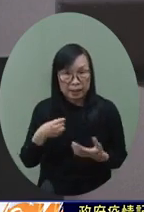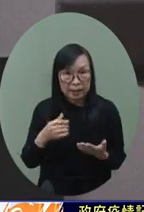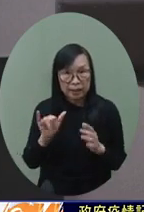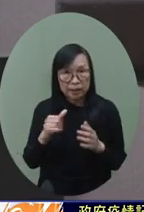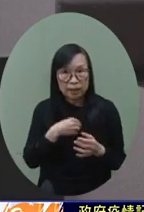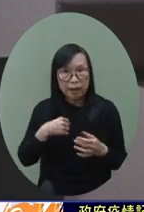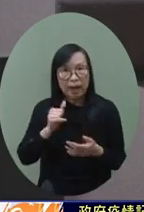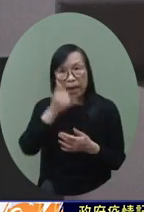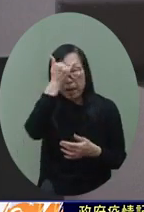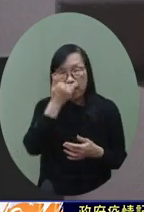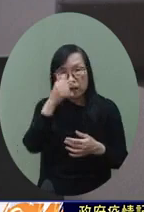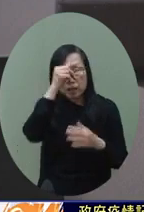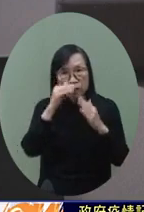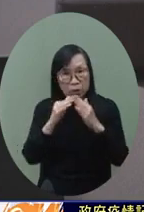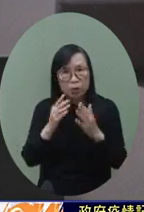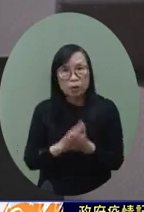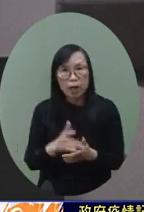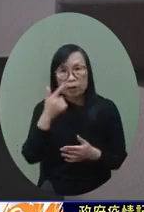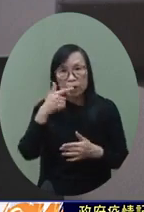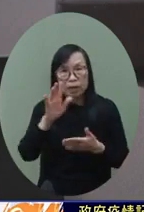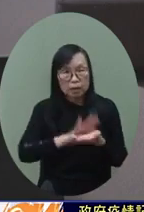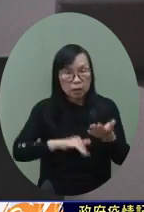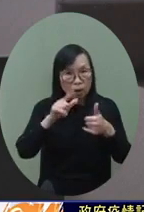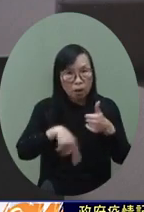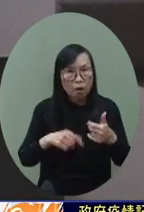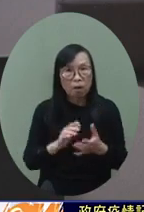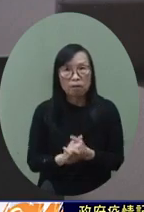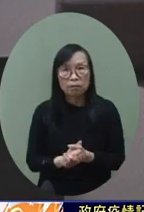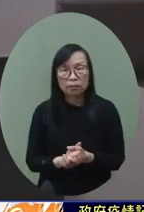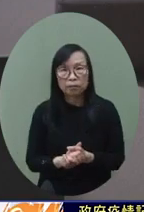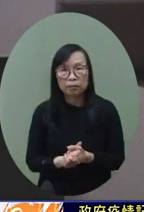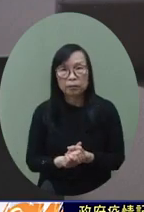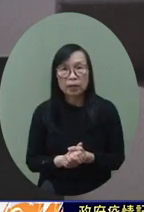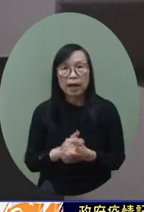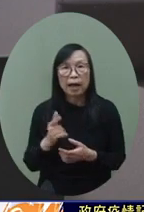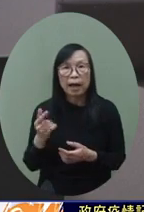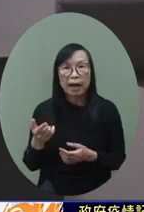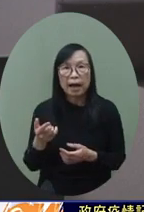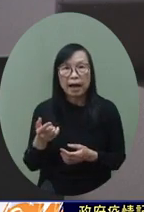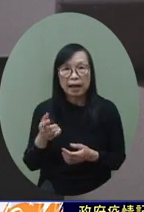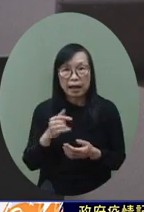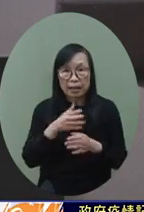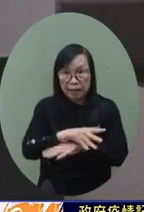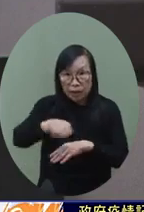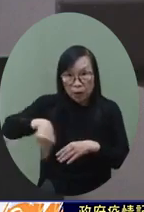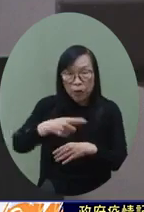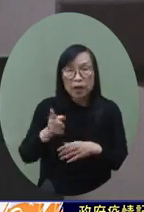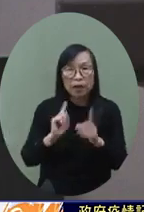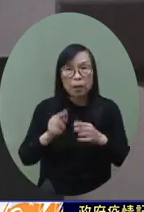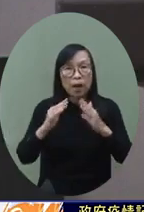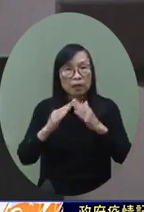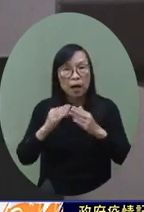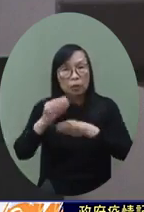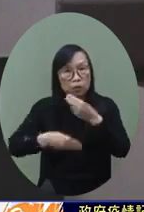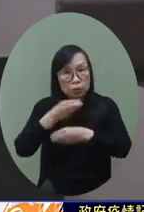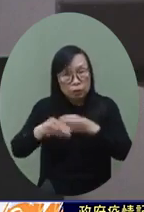Do you see him or her got infected in the community or within the household? What is the risk of transmitting the virus to patients during